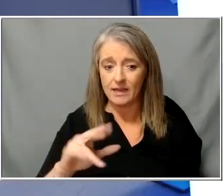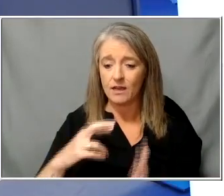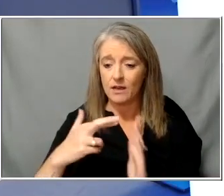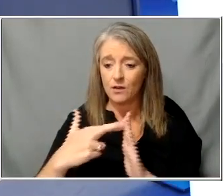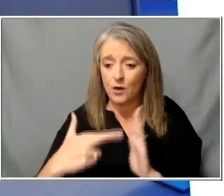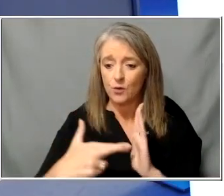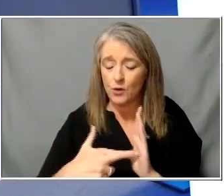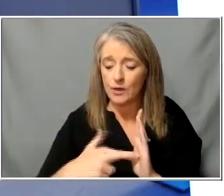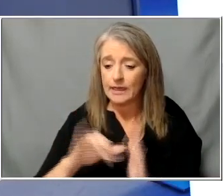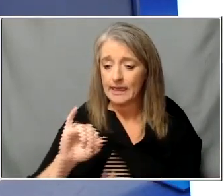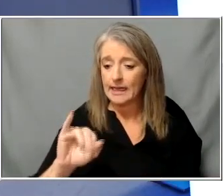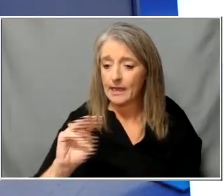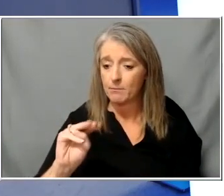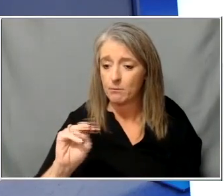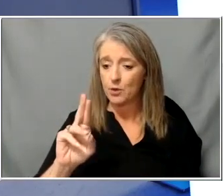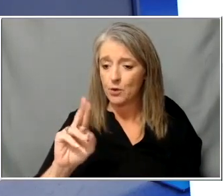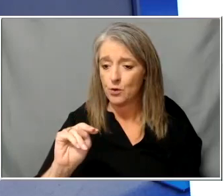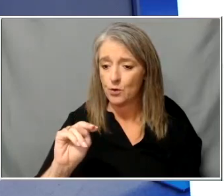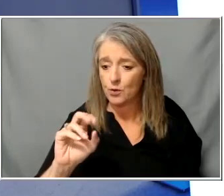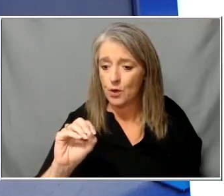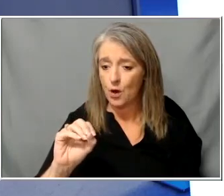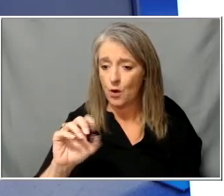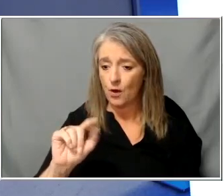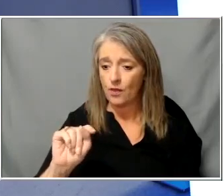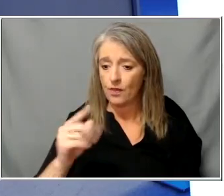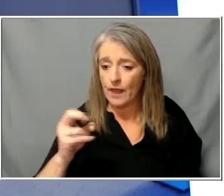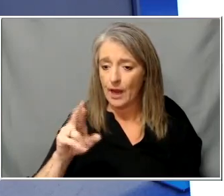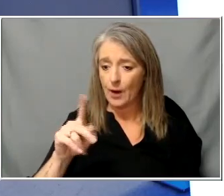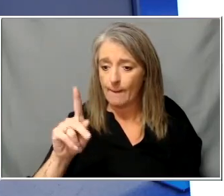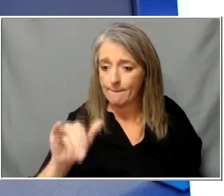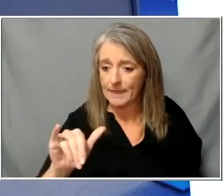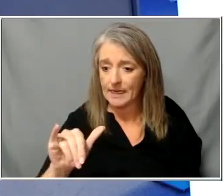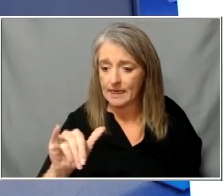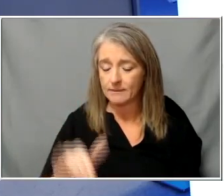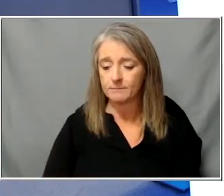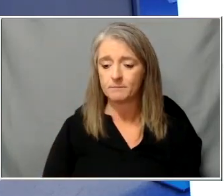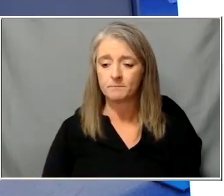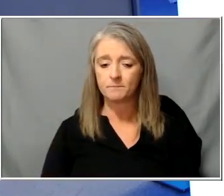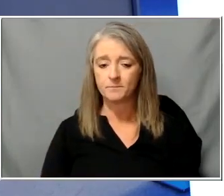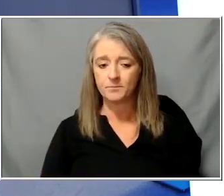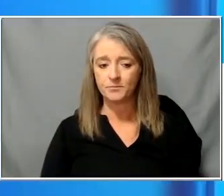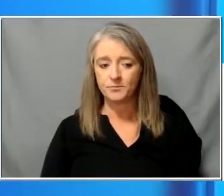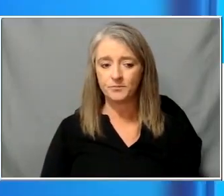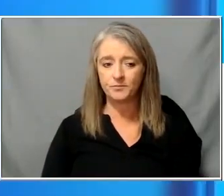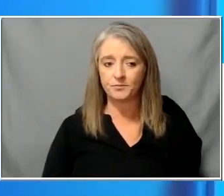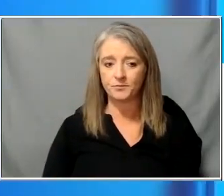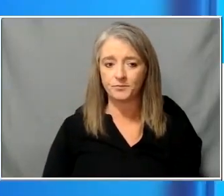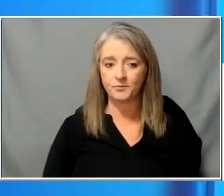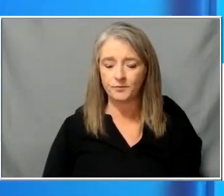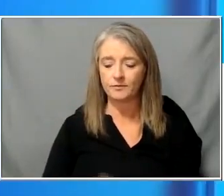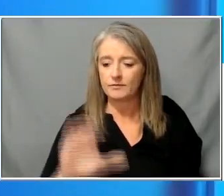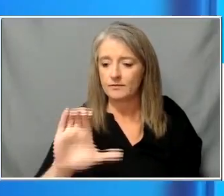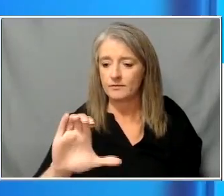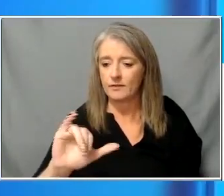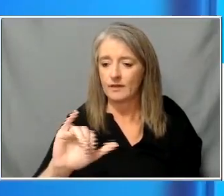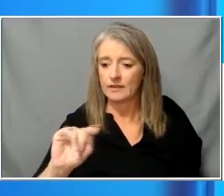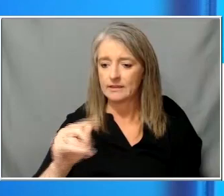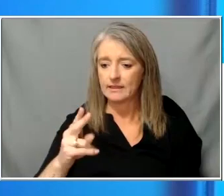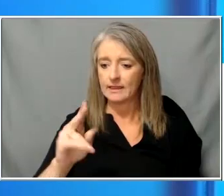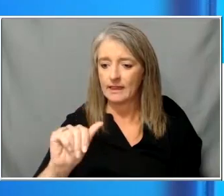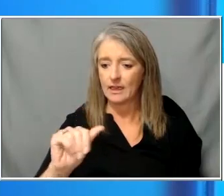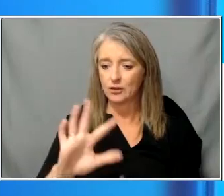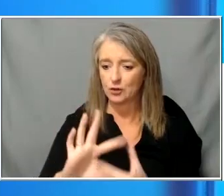immunotherapy in treatment of breast cancer. Before we wrap up, I want to find out where we're heading. Cynthia's story kind of highlighted that